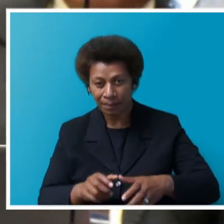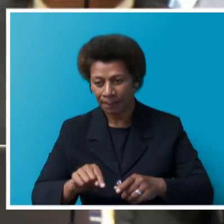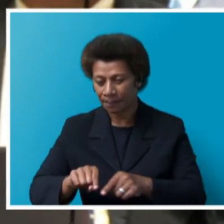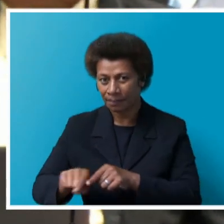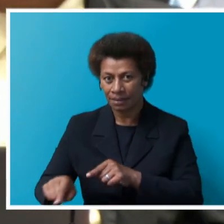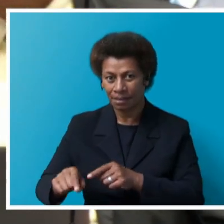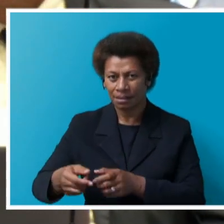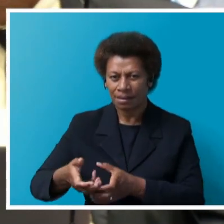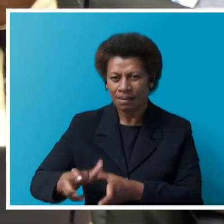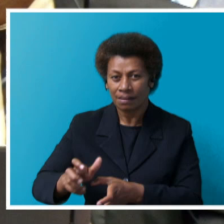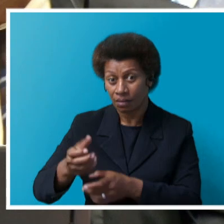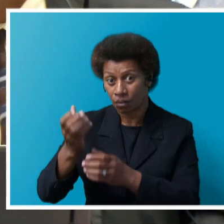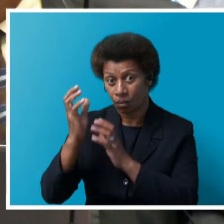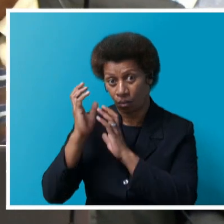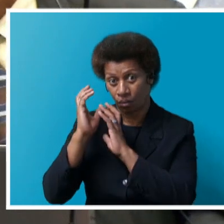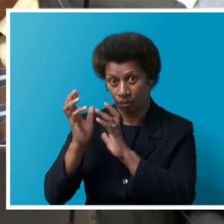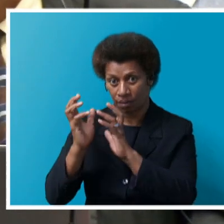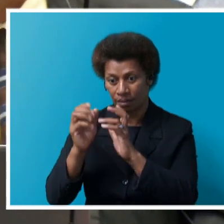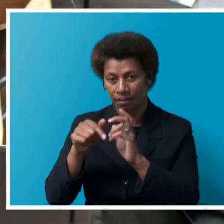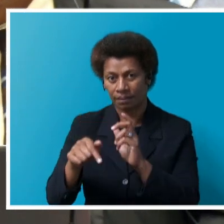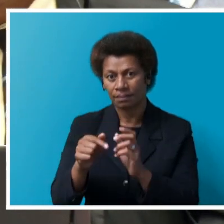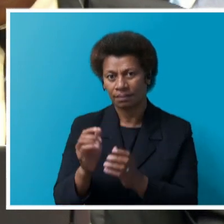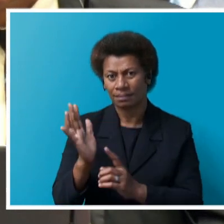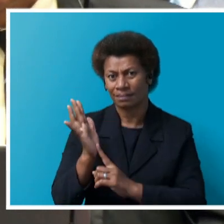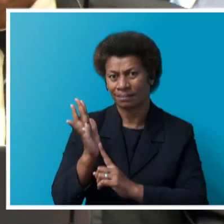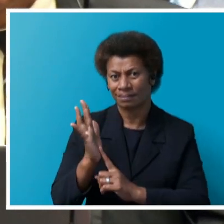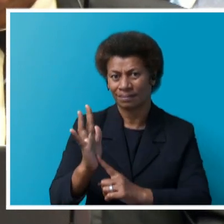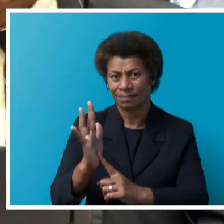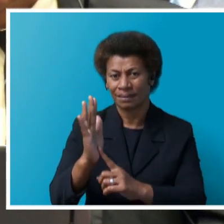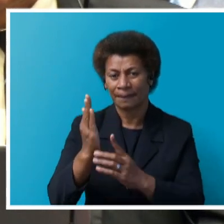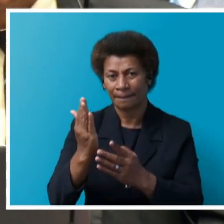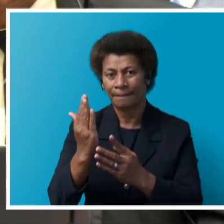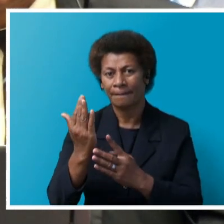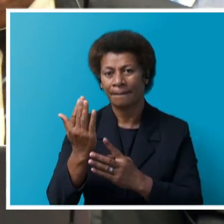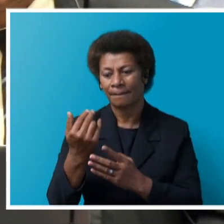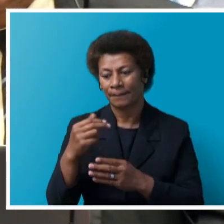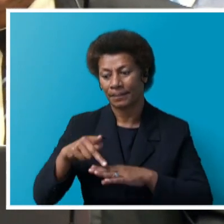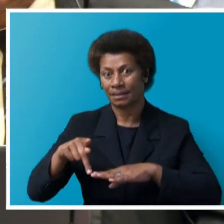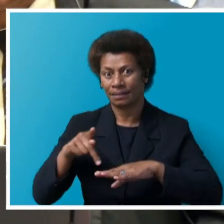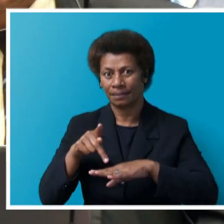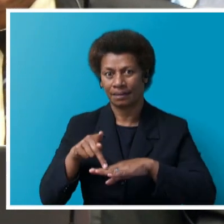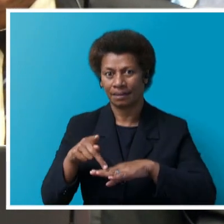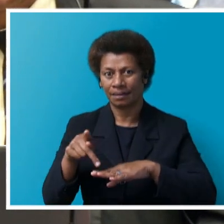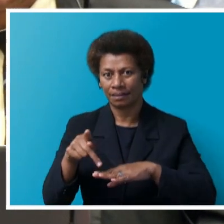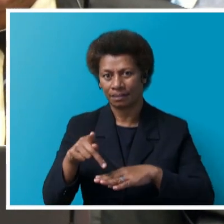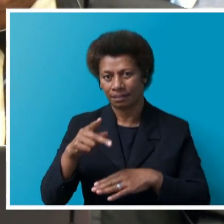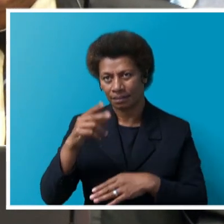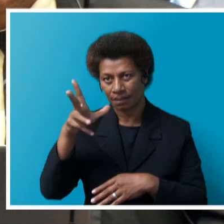ancestors, the great voyagers of the Pacific. It is now familiar with those with an intimate knowledge of the